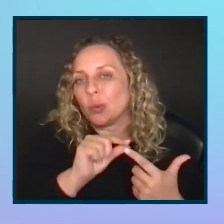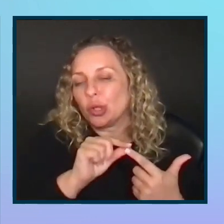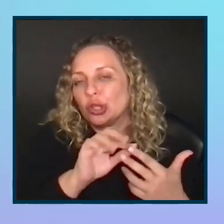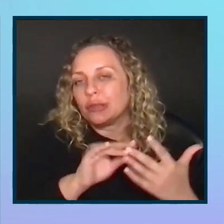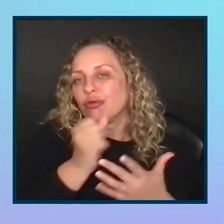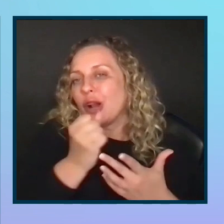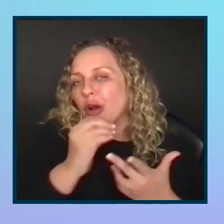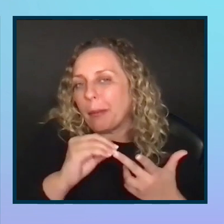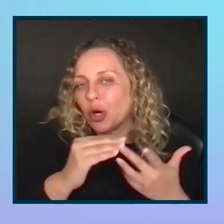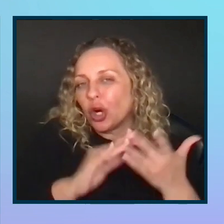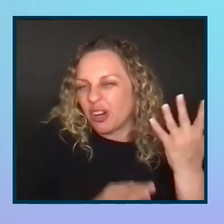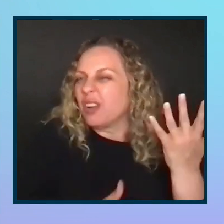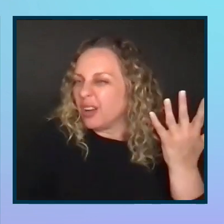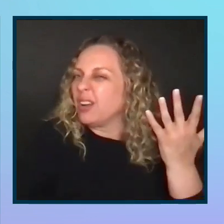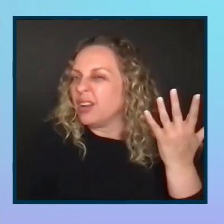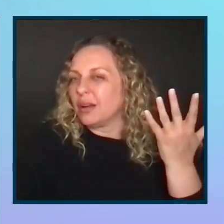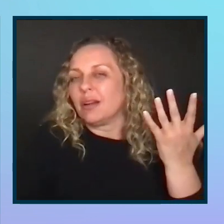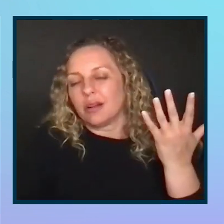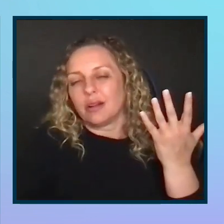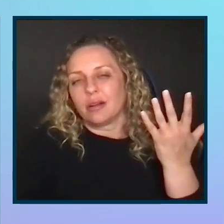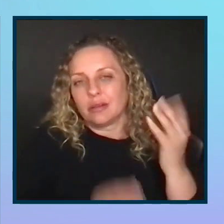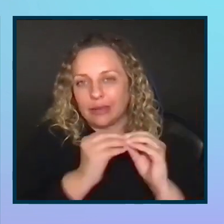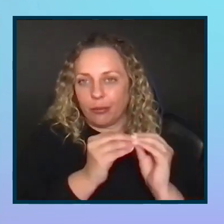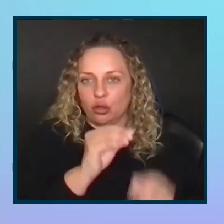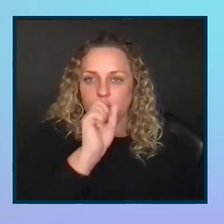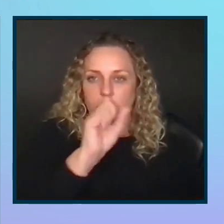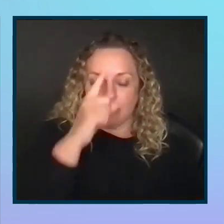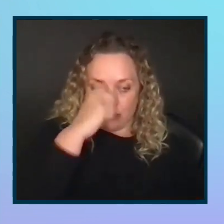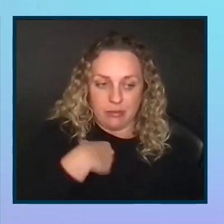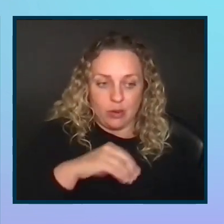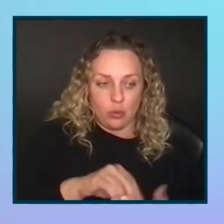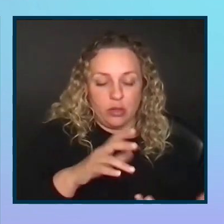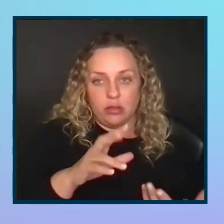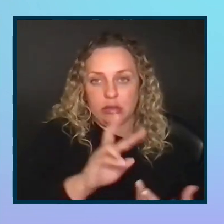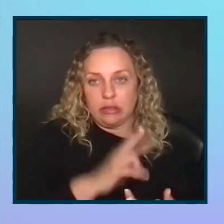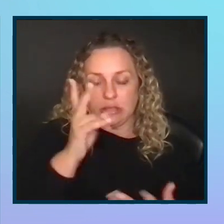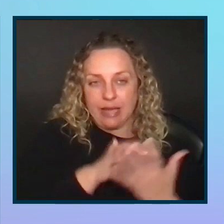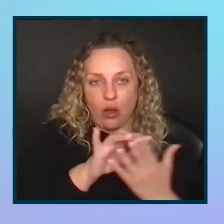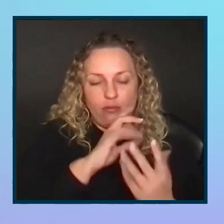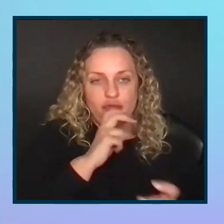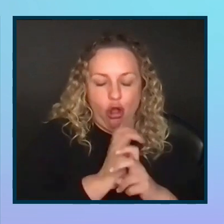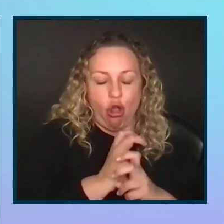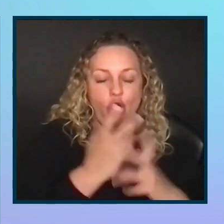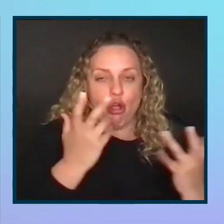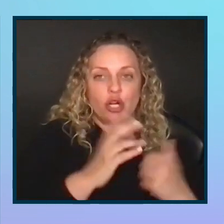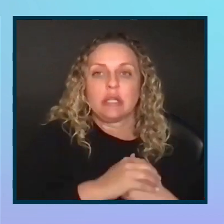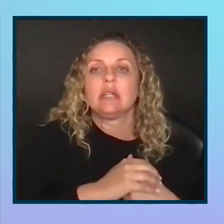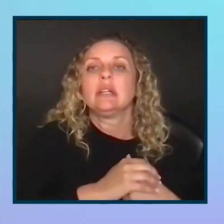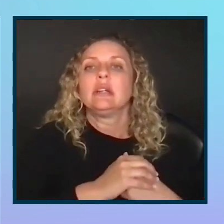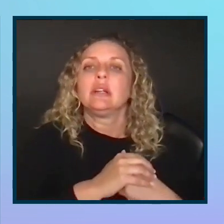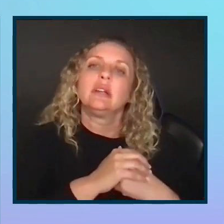card numbers. Those things are numbers, and numbers, like for me with this calcula, are really hard. Also,